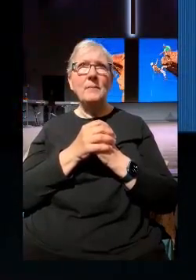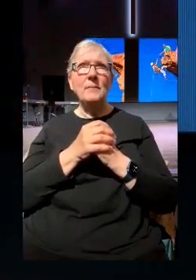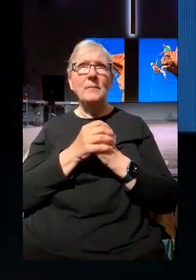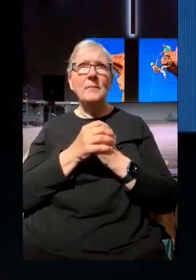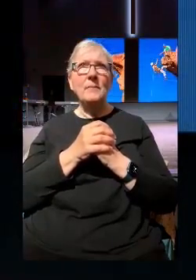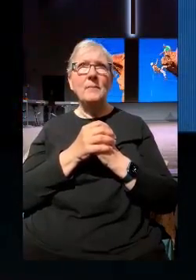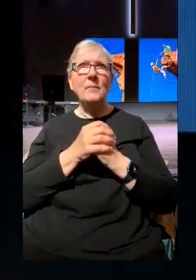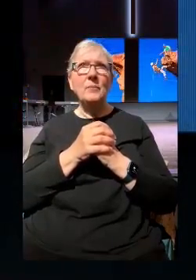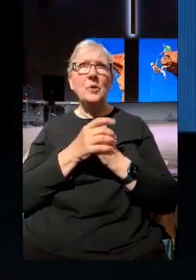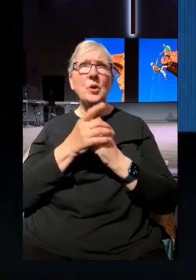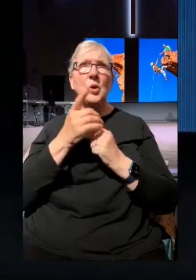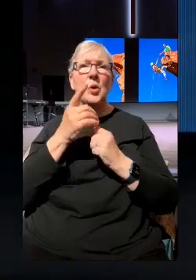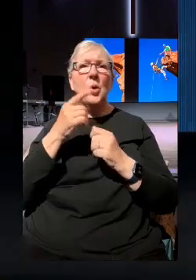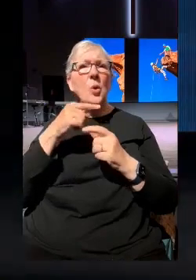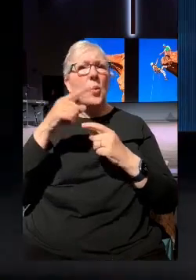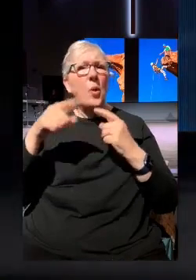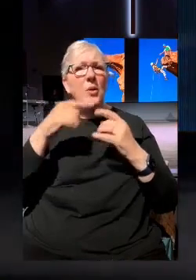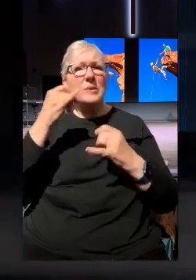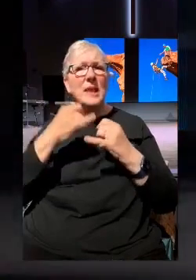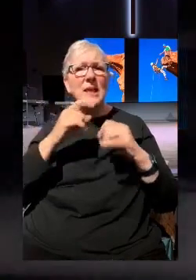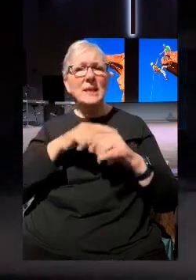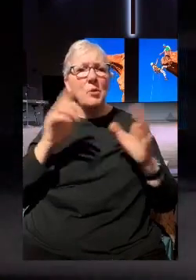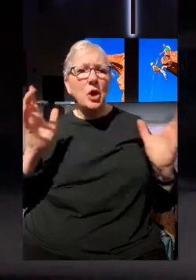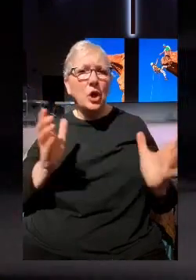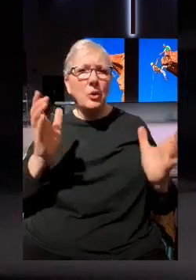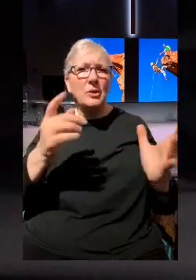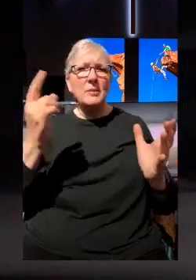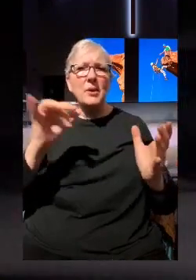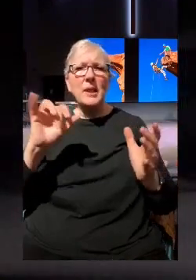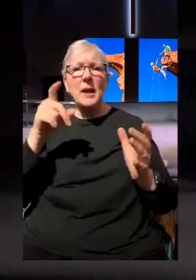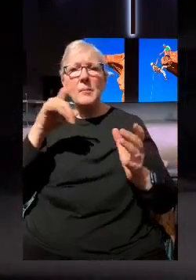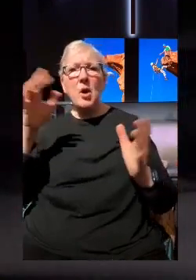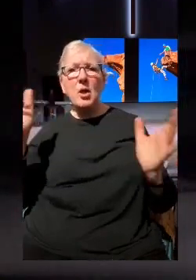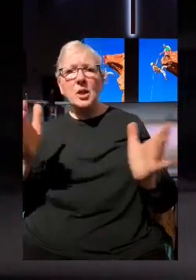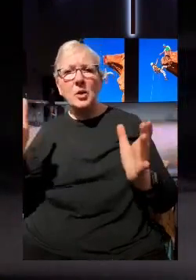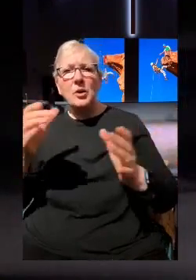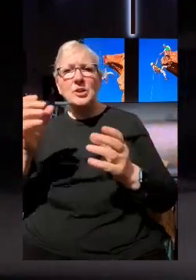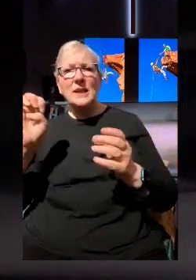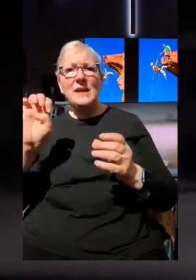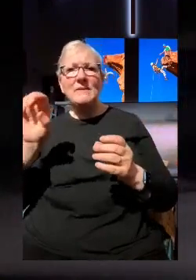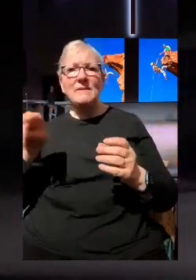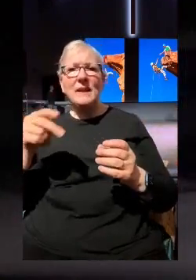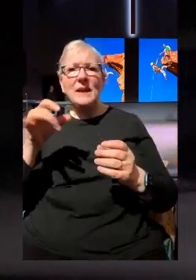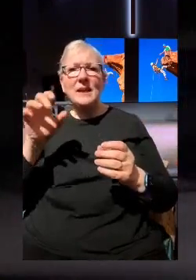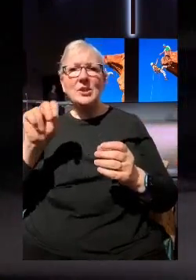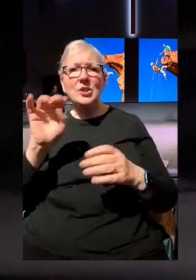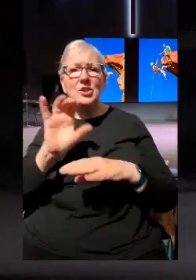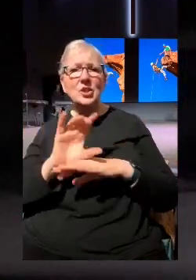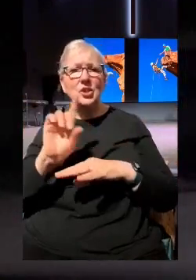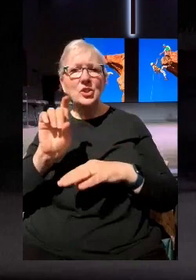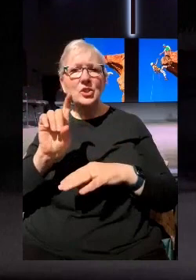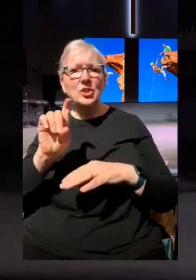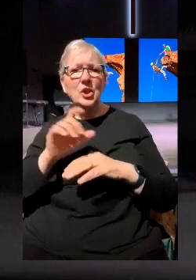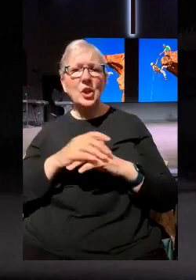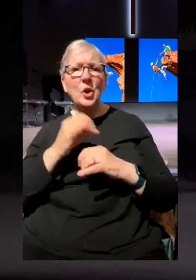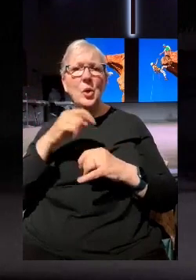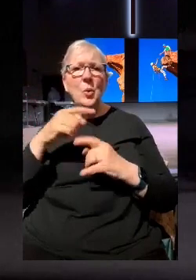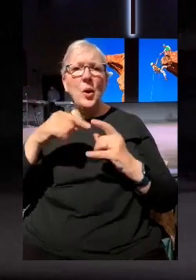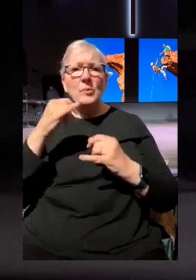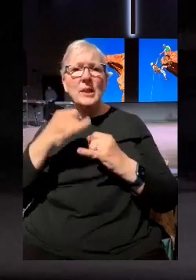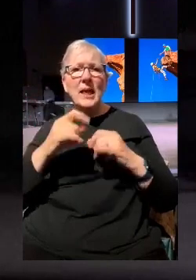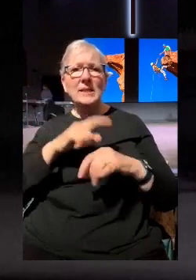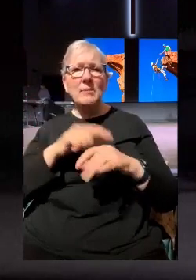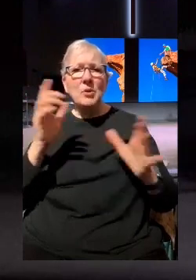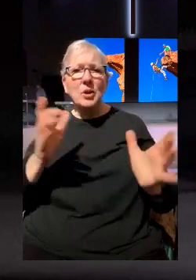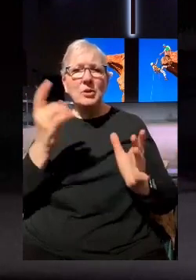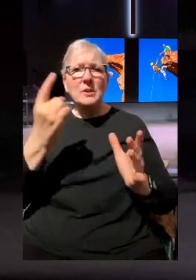When was the last time you encouraged someone, like Paul encouraged the Ephesian church? When did you last encourage someone who was losing his or her